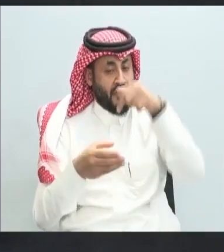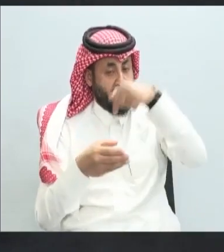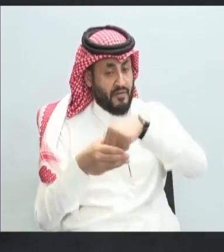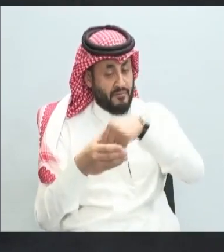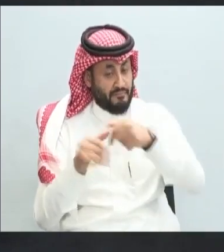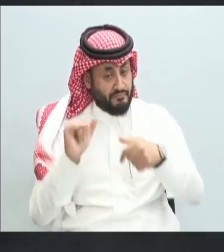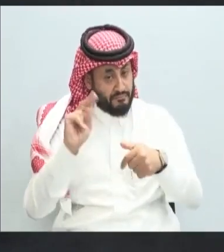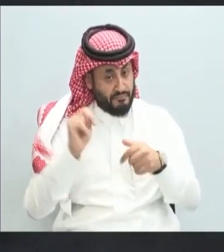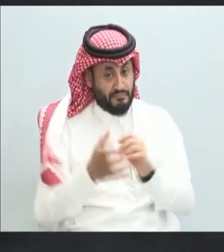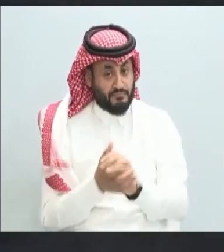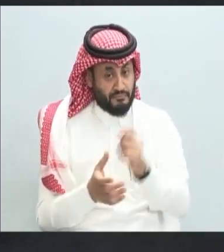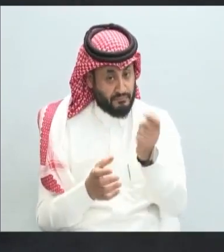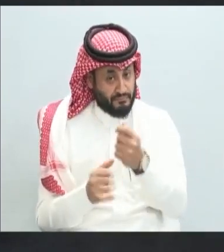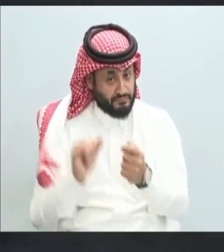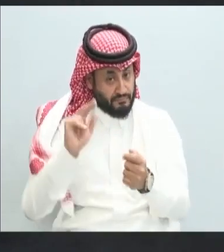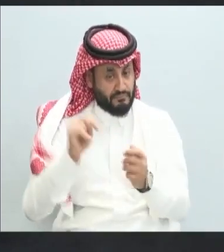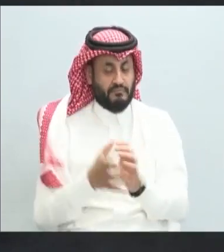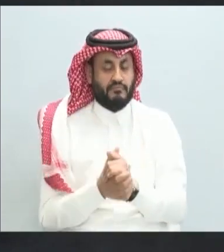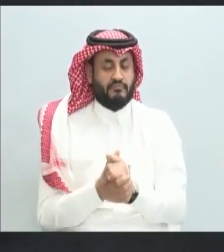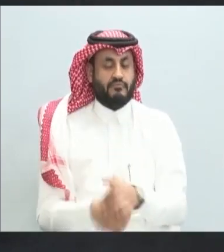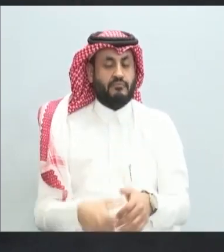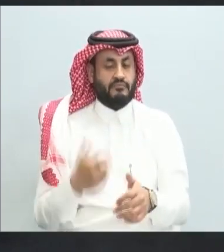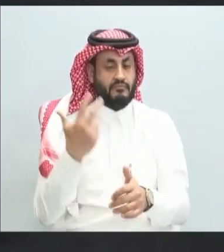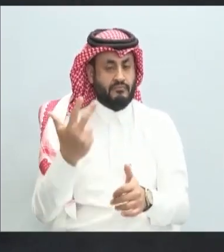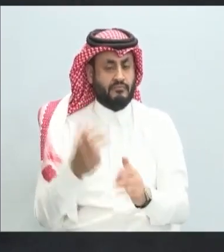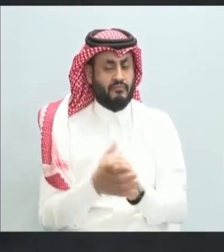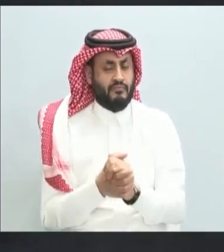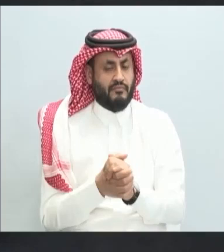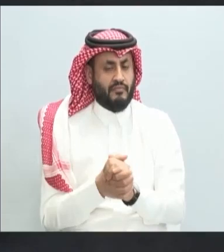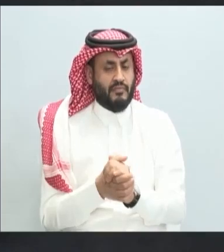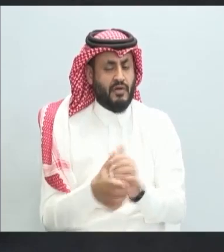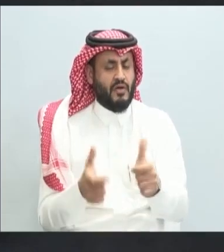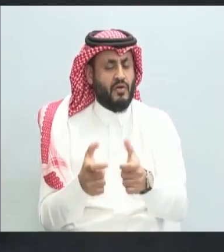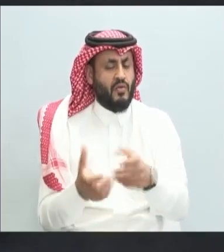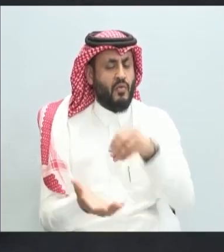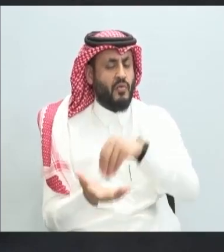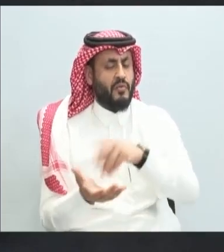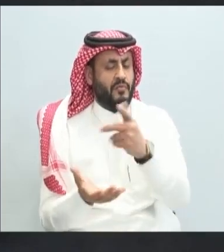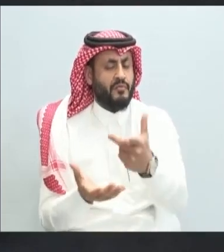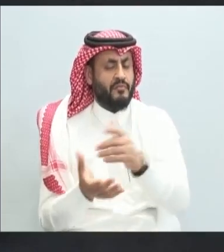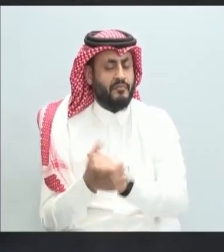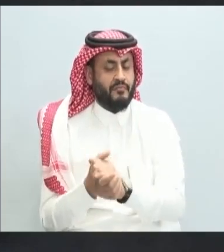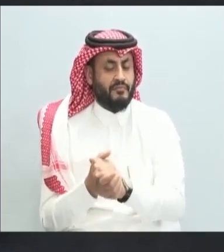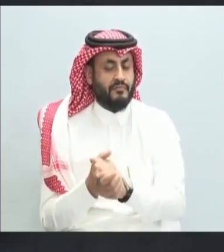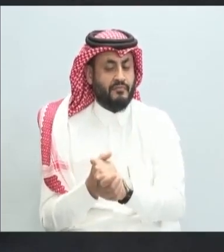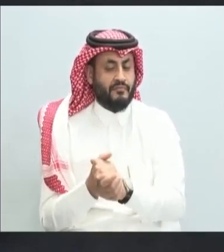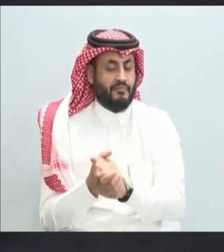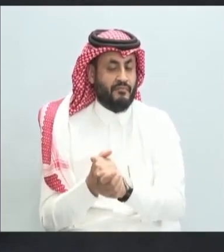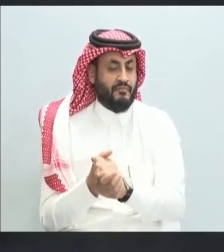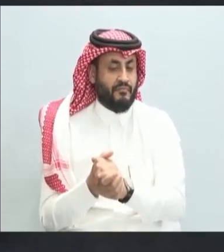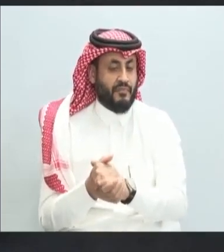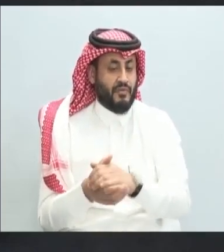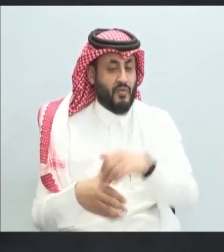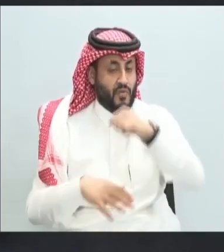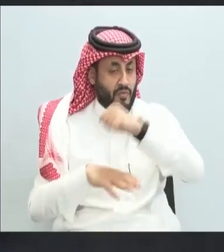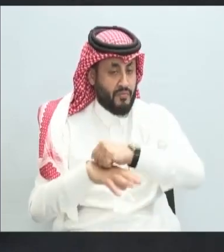in Kinan's room. And where are the computer games? They